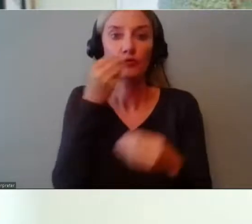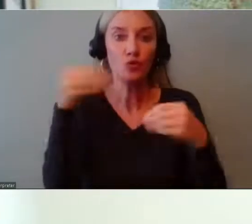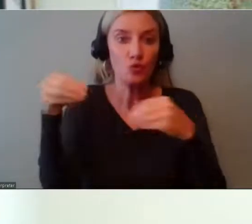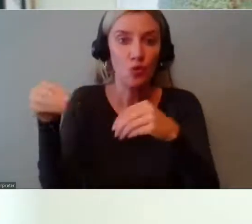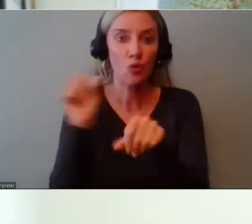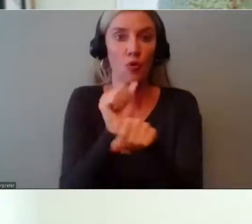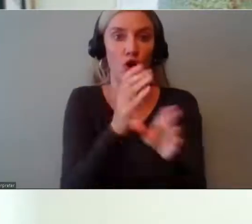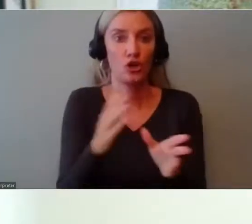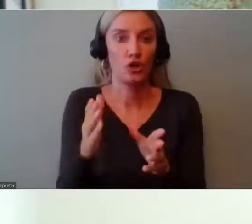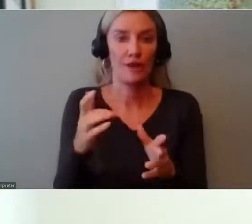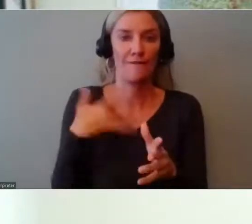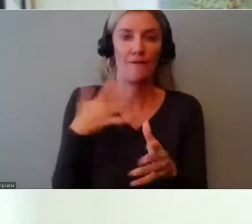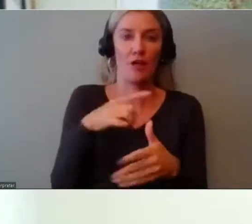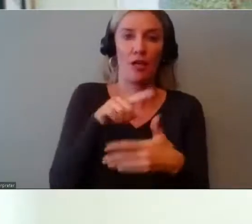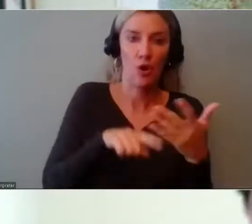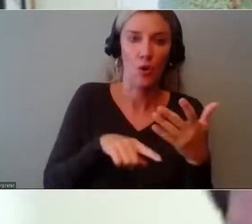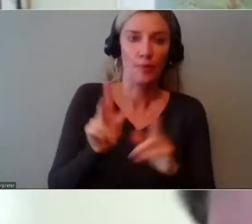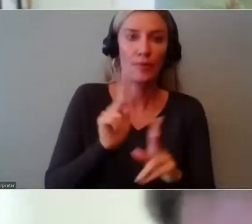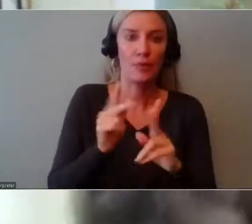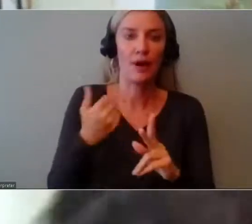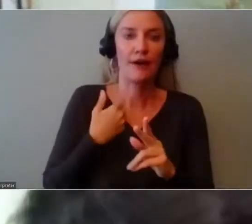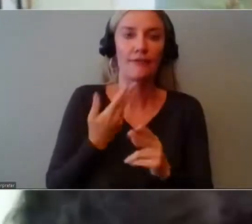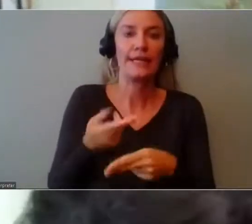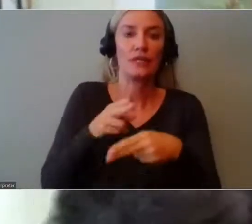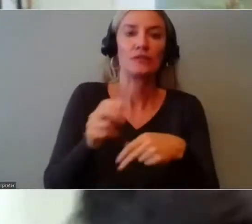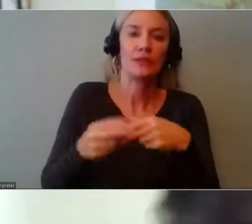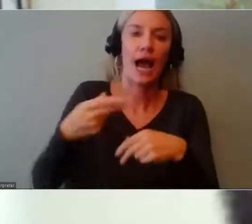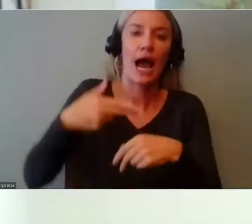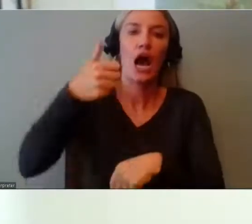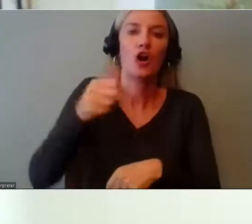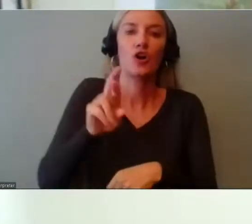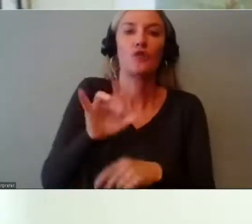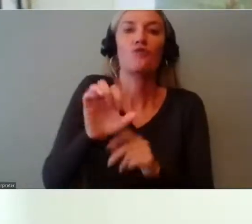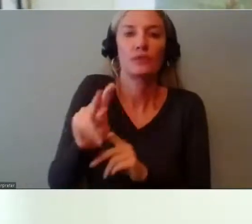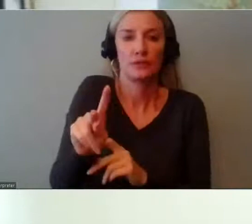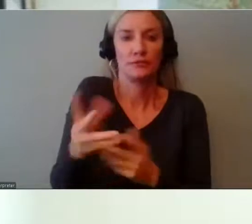people who are felt to be at increased occupational risk.